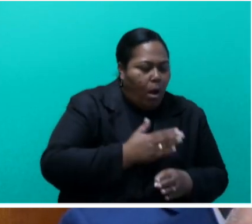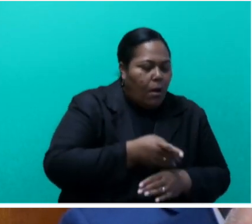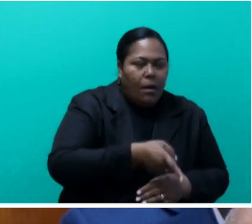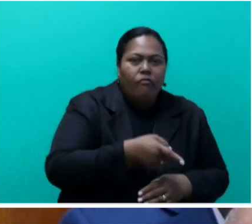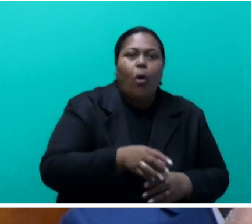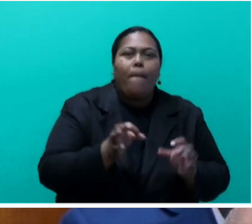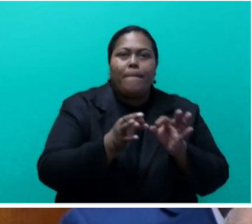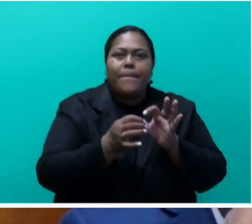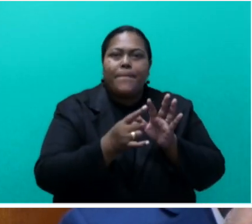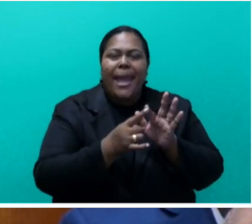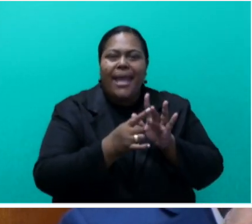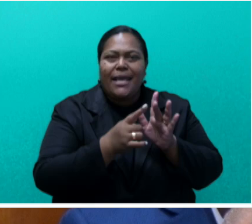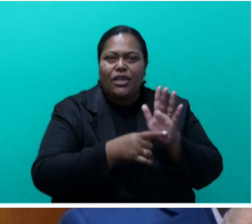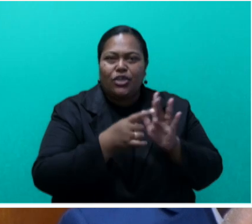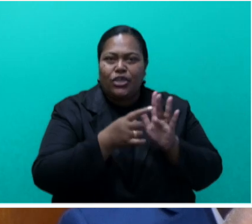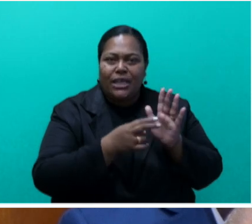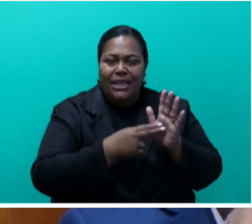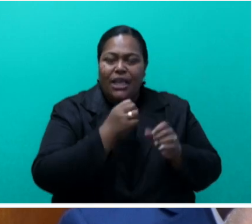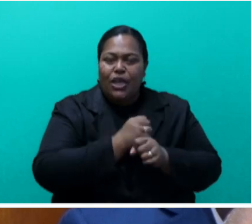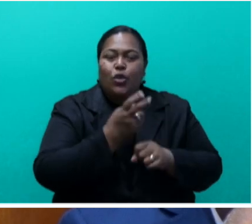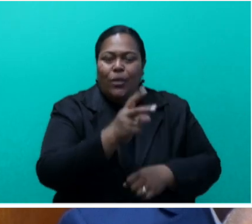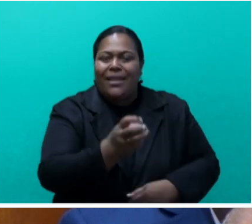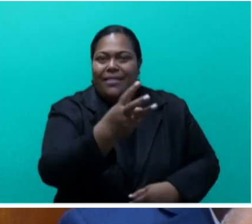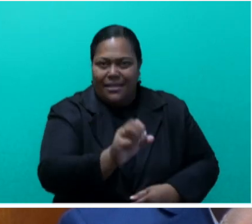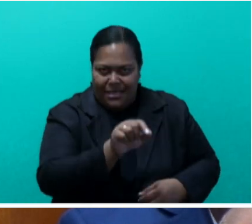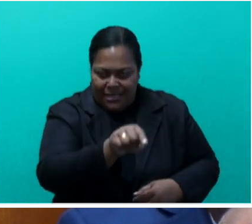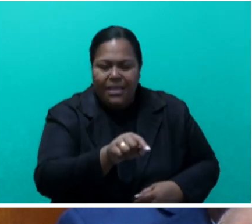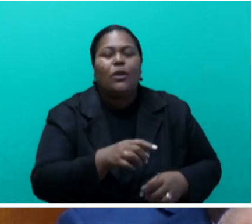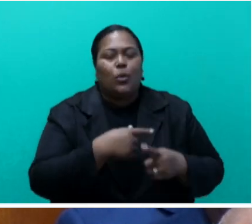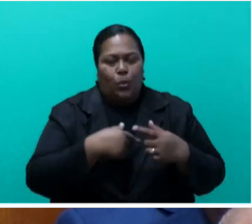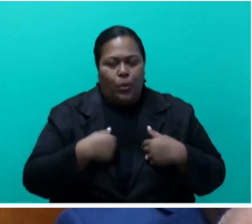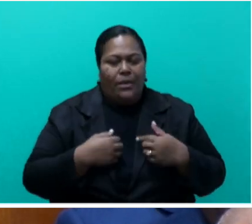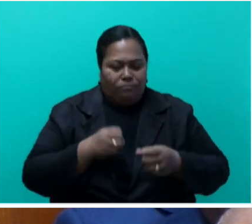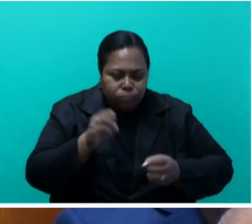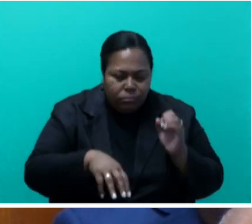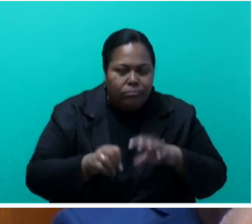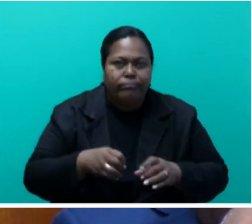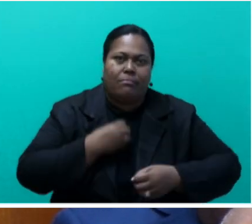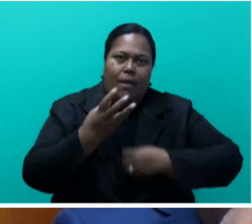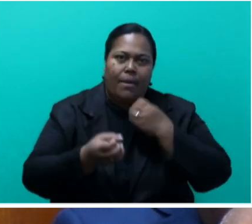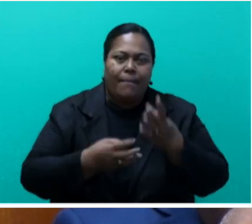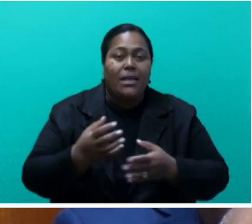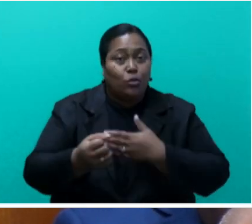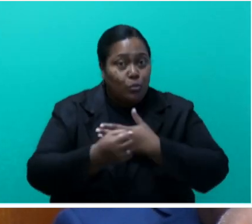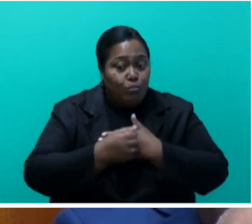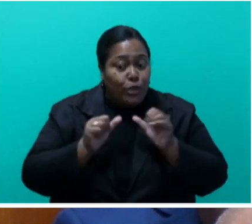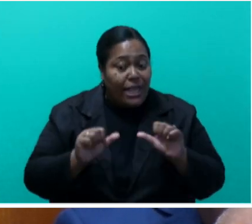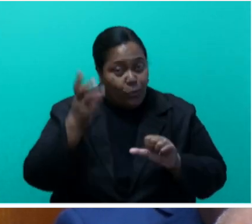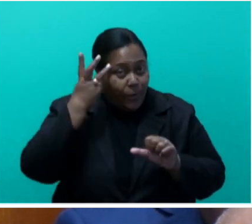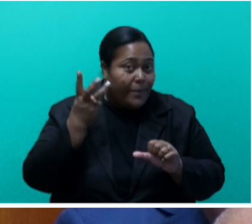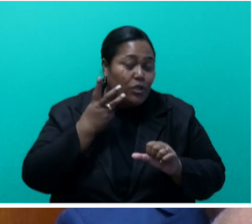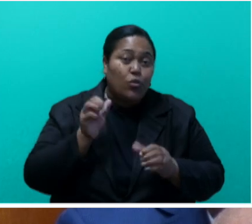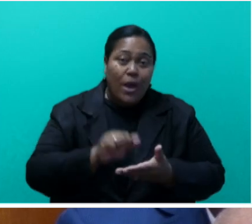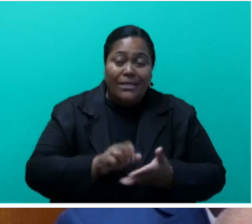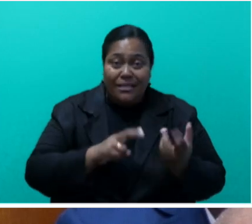Strong policies and legal frameworks have been crucial in safeguarding women's rights here in Fiji and creating